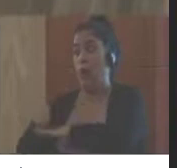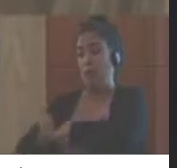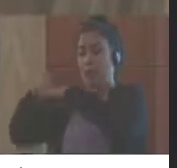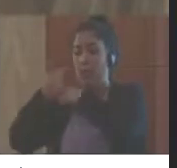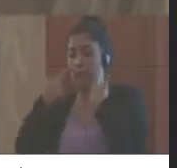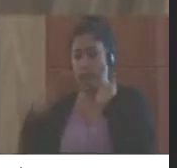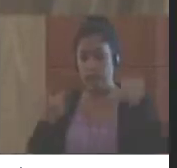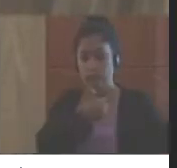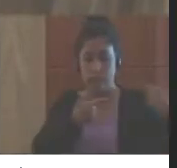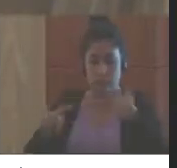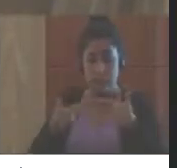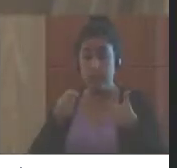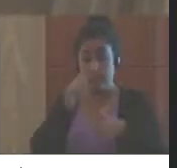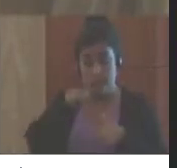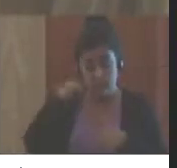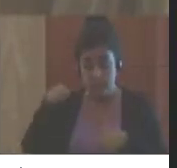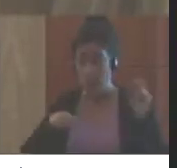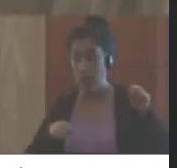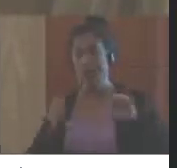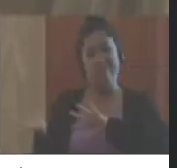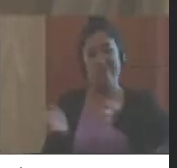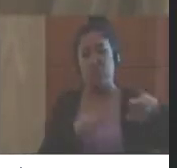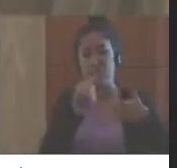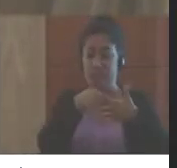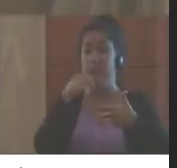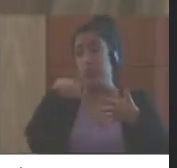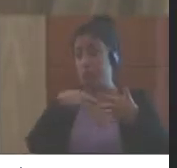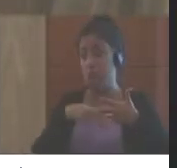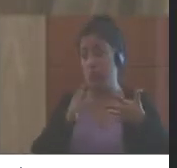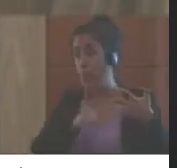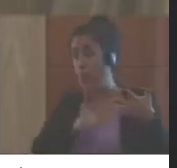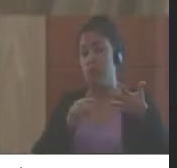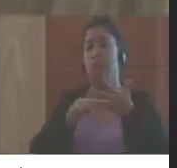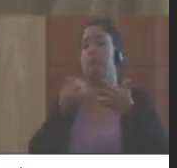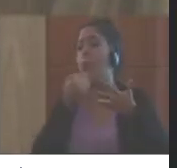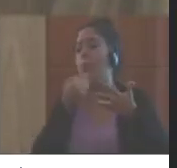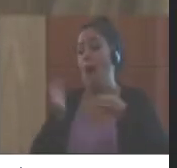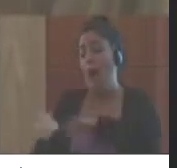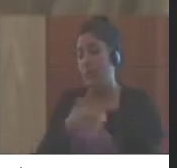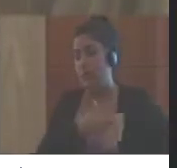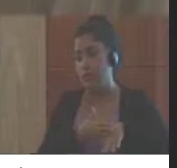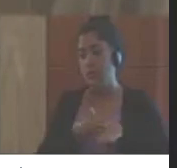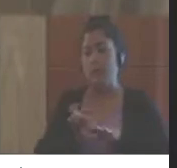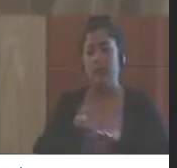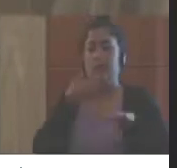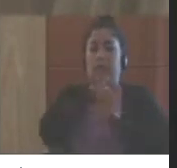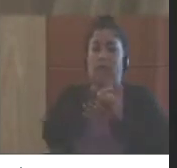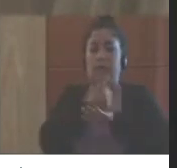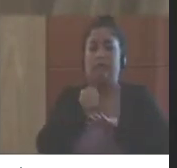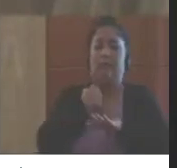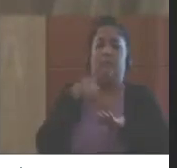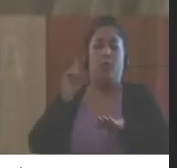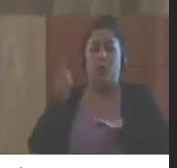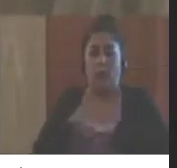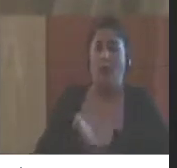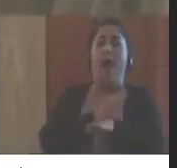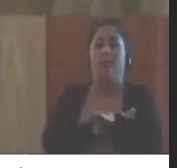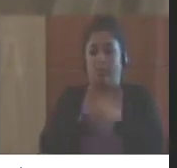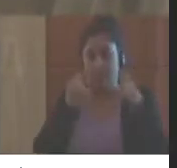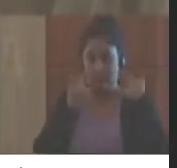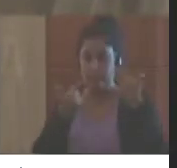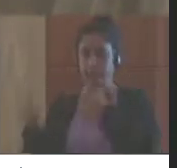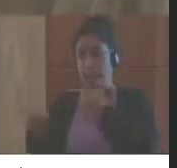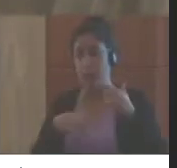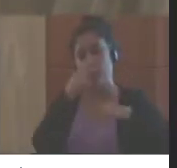Once they are approved, they are monitored in terms of the construction. So, for example, the size of your